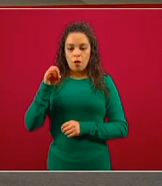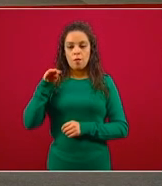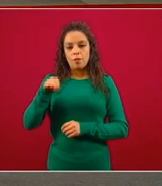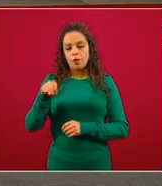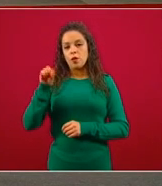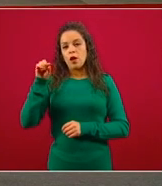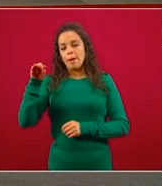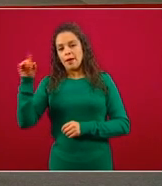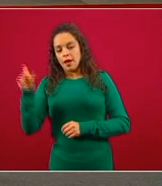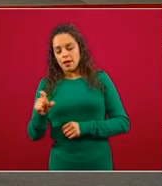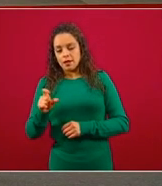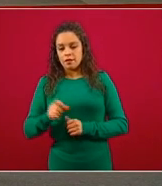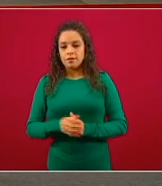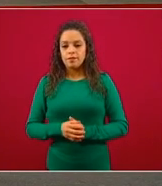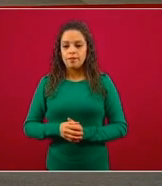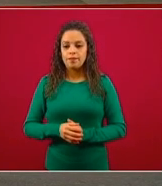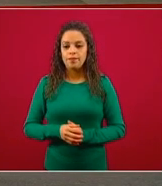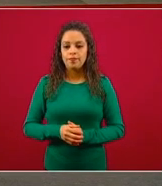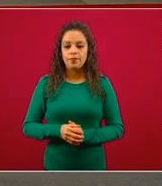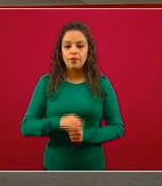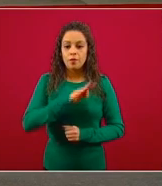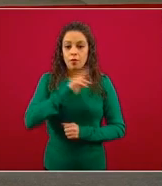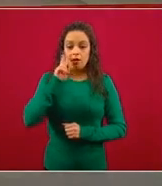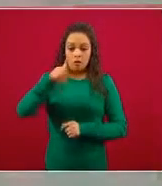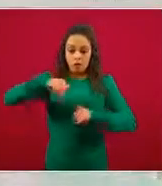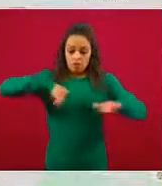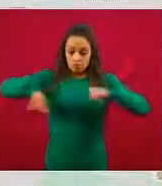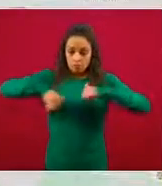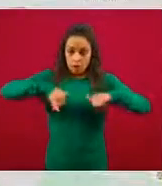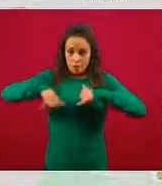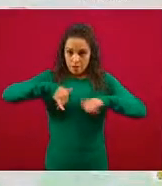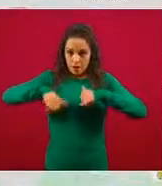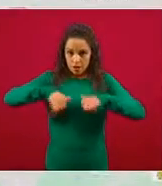covid19.cdmx.mx, and you can check out this map on the website.